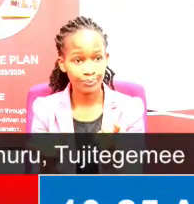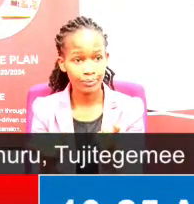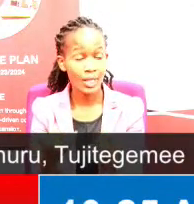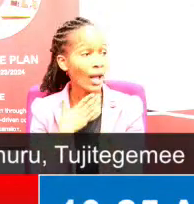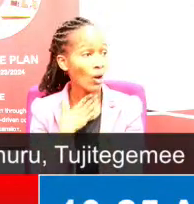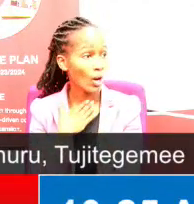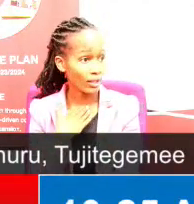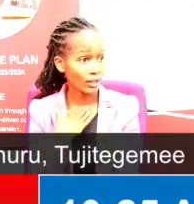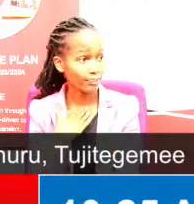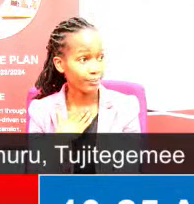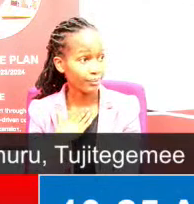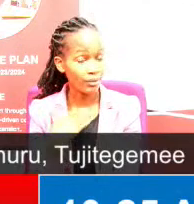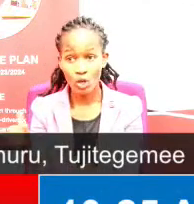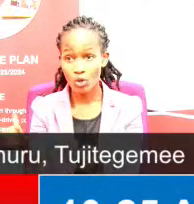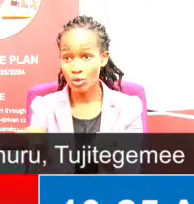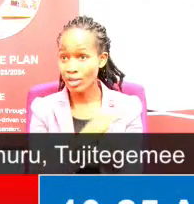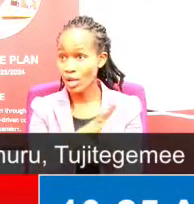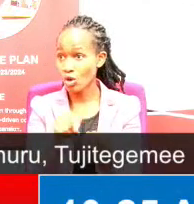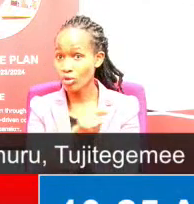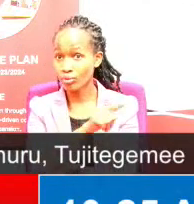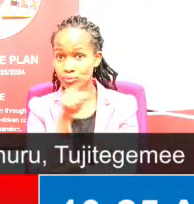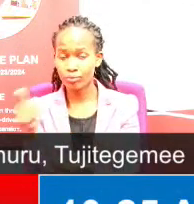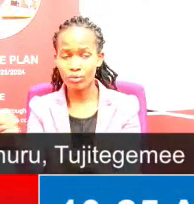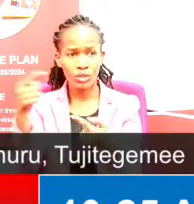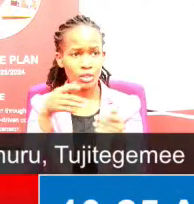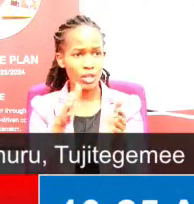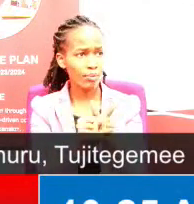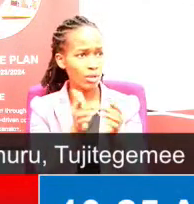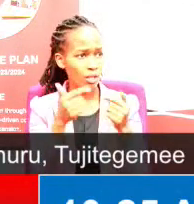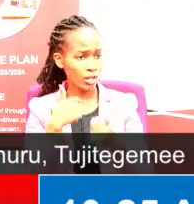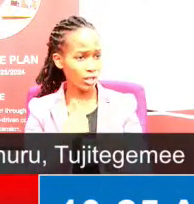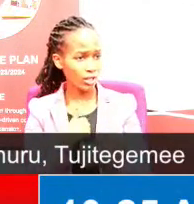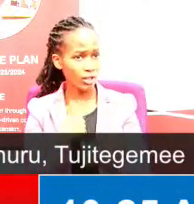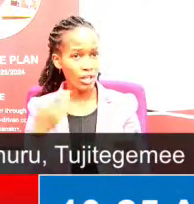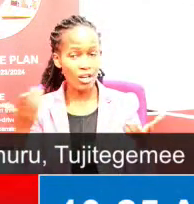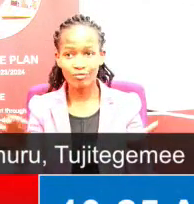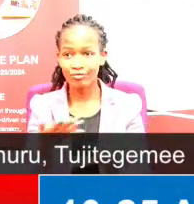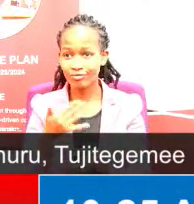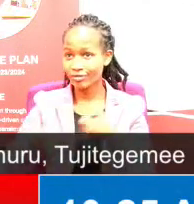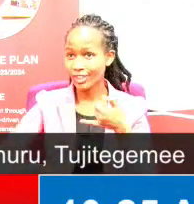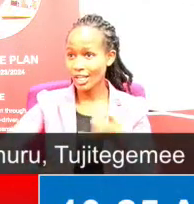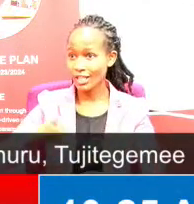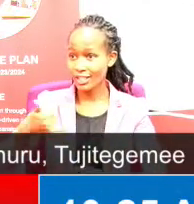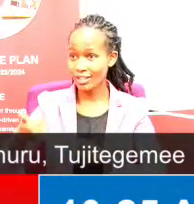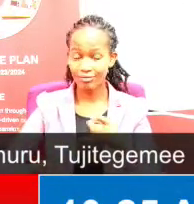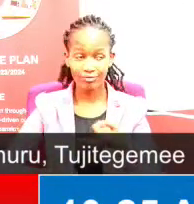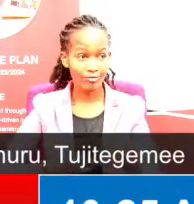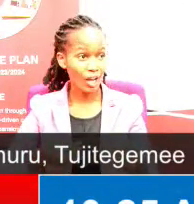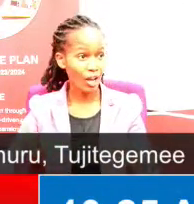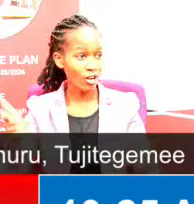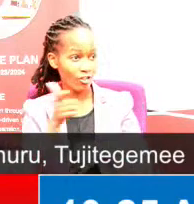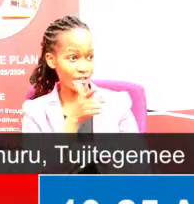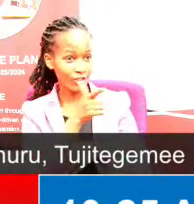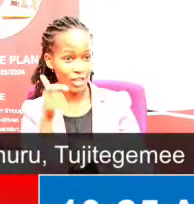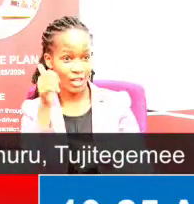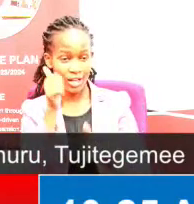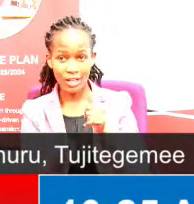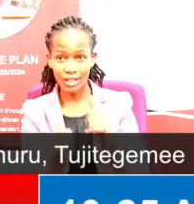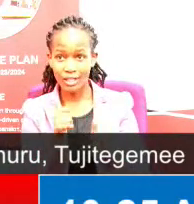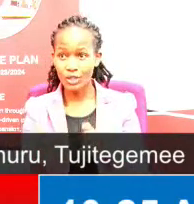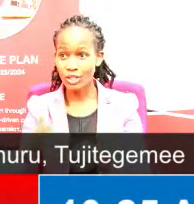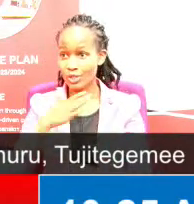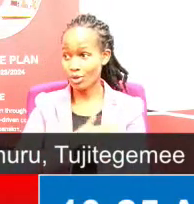I would like to invite you to come with me to an exciting video just